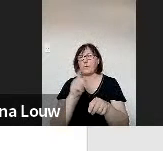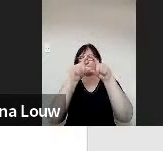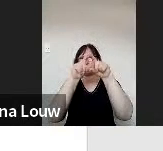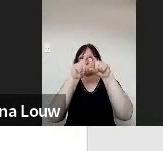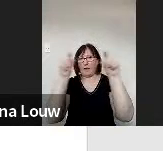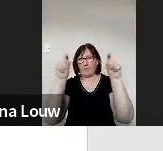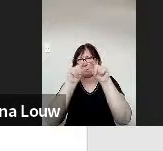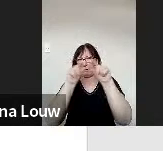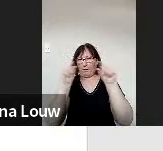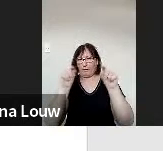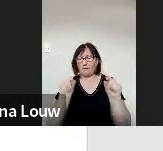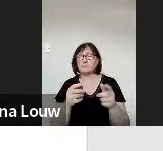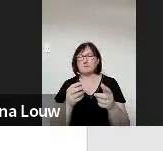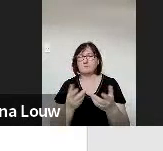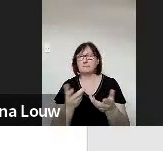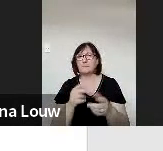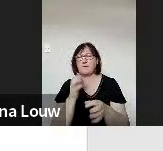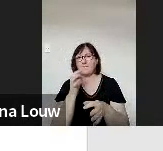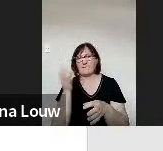notes.